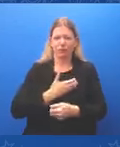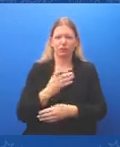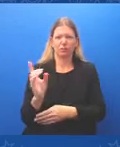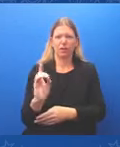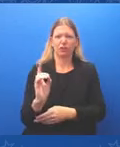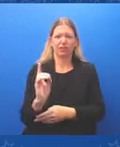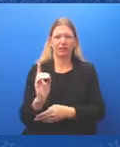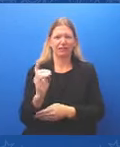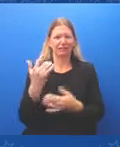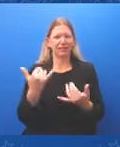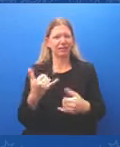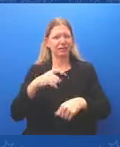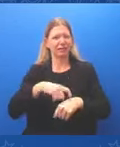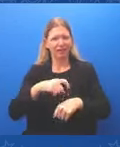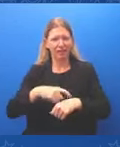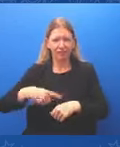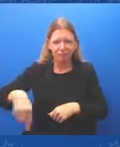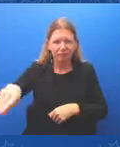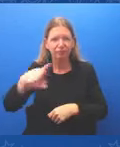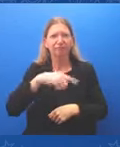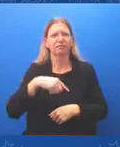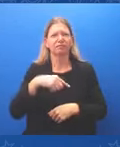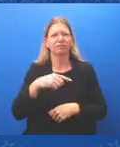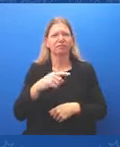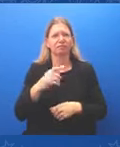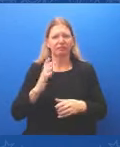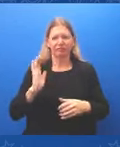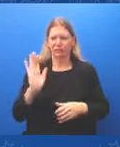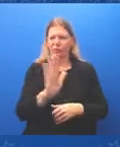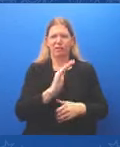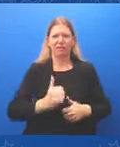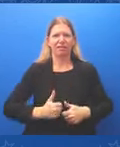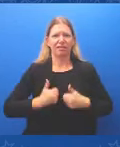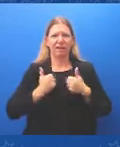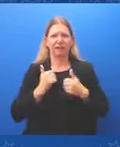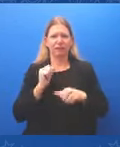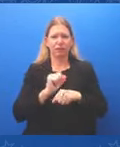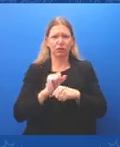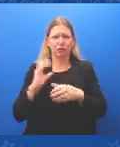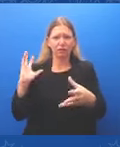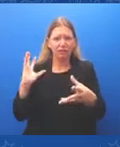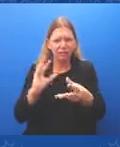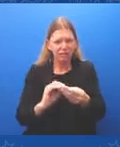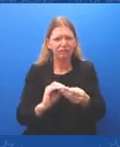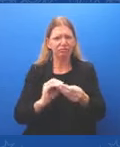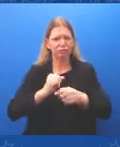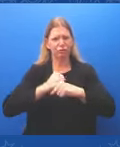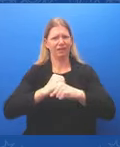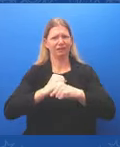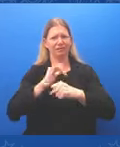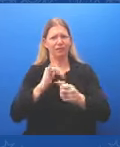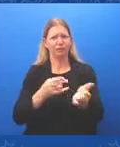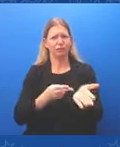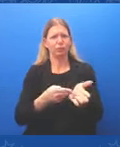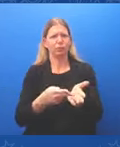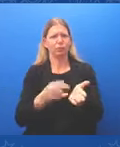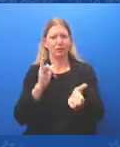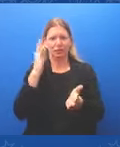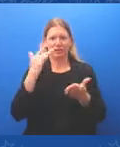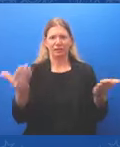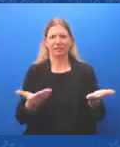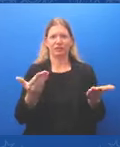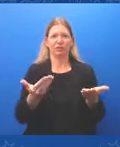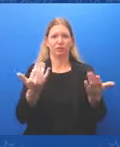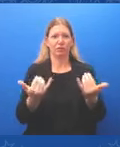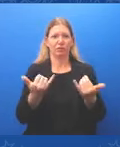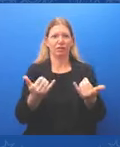today. In June 1963, a defining time for America,